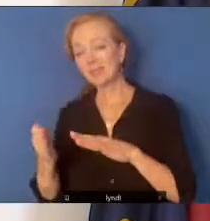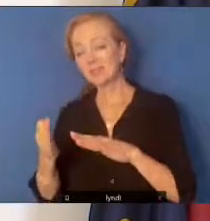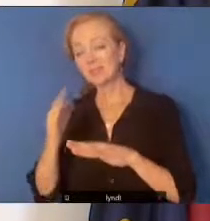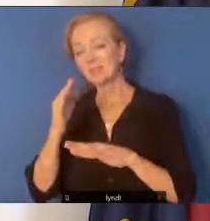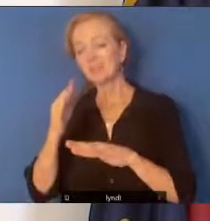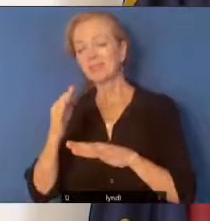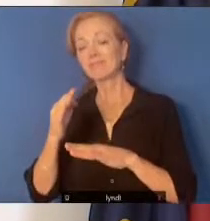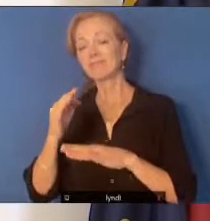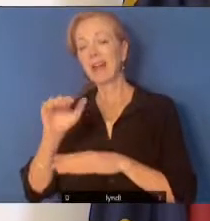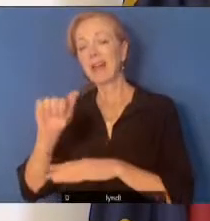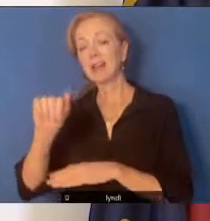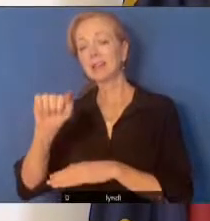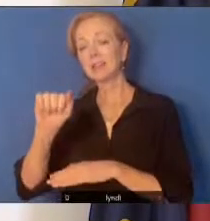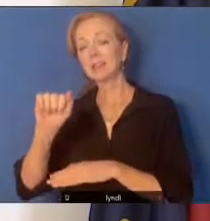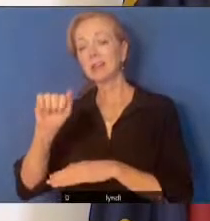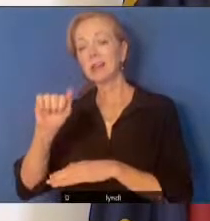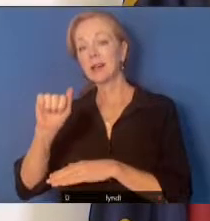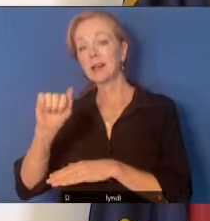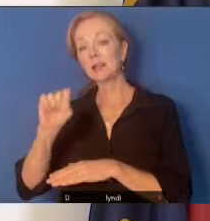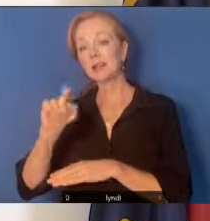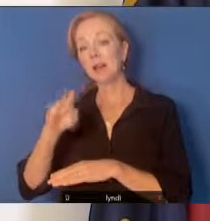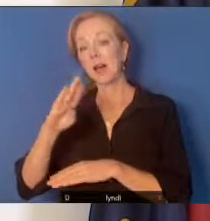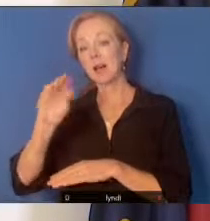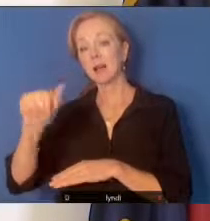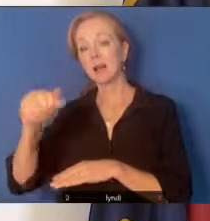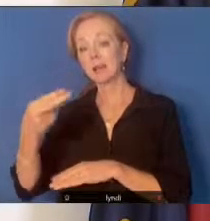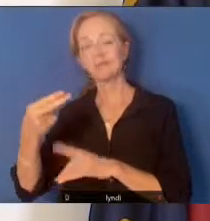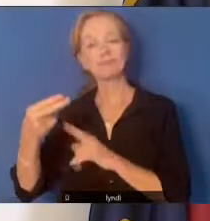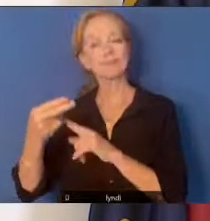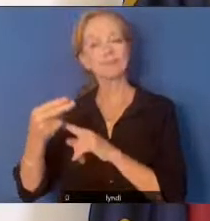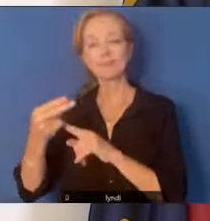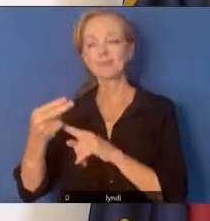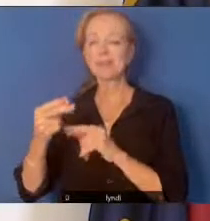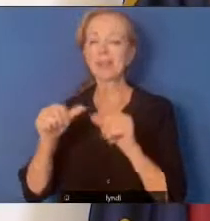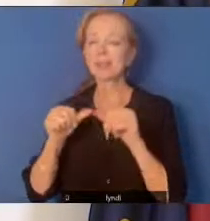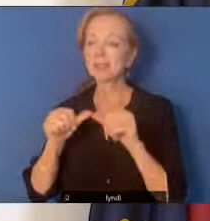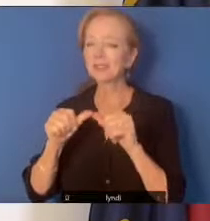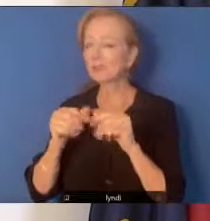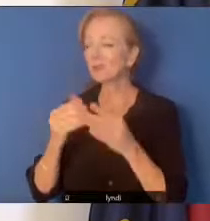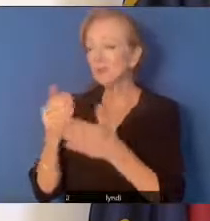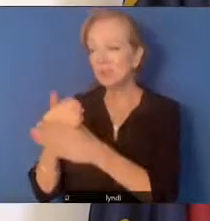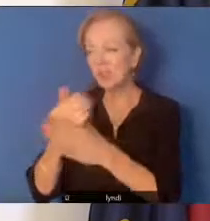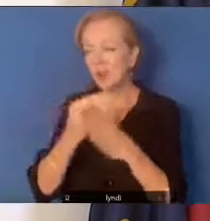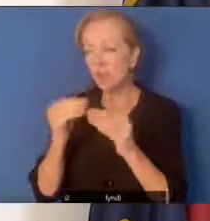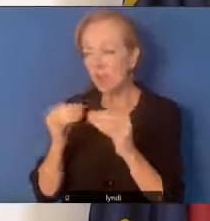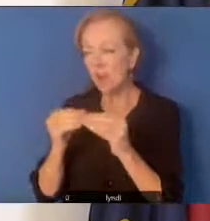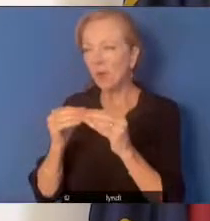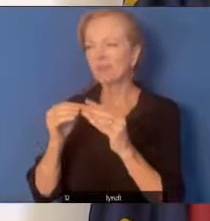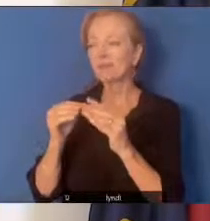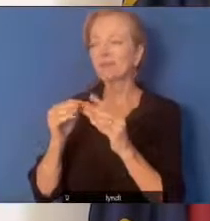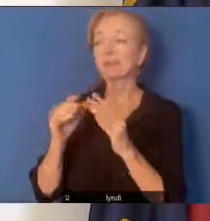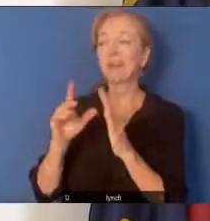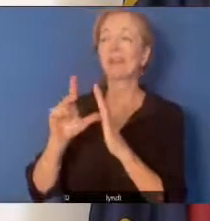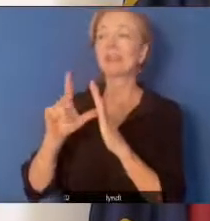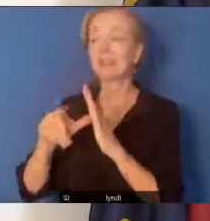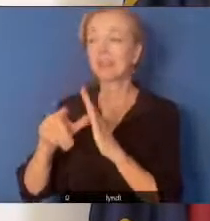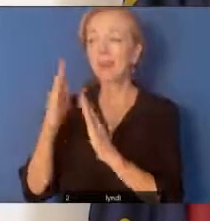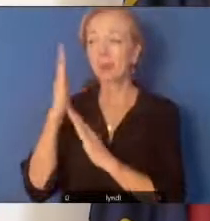share specifics with you at this point, but again, as the investigation unfolds, hopefully we can give you guys a little bit more information, a little more context.